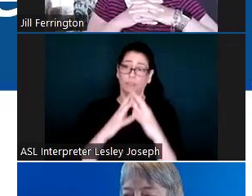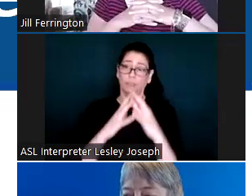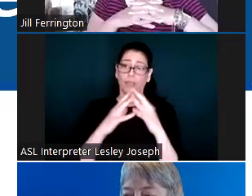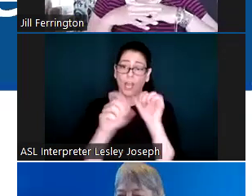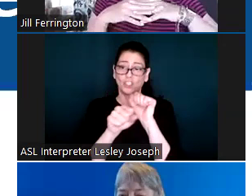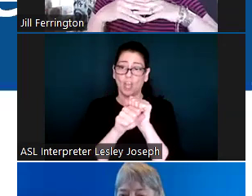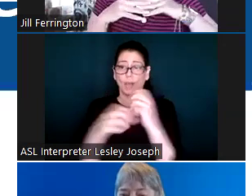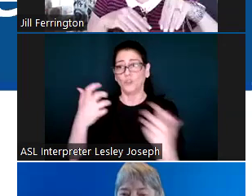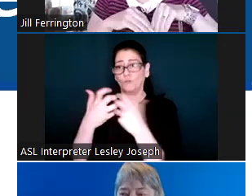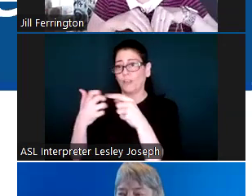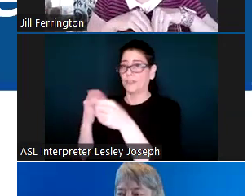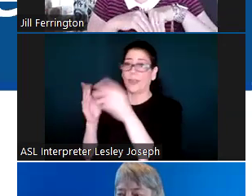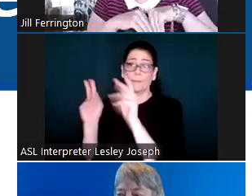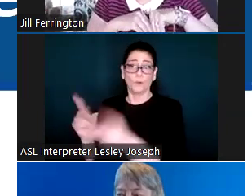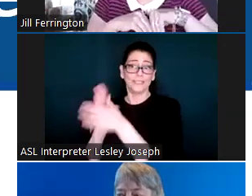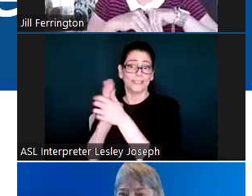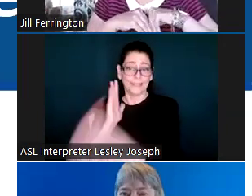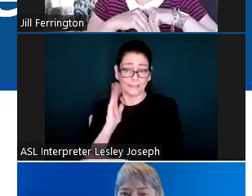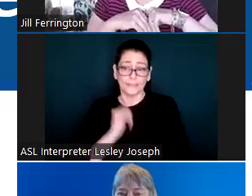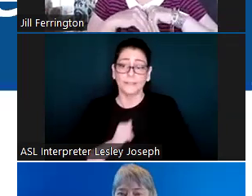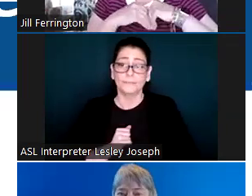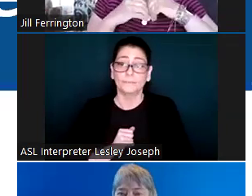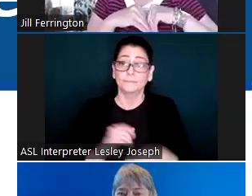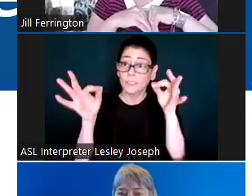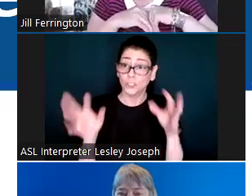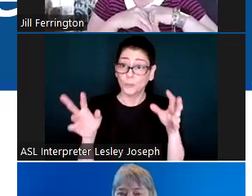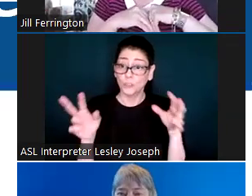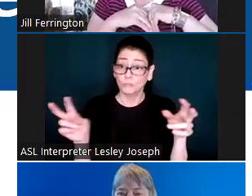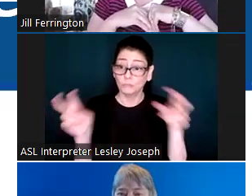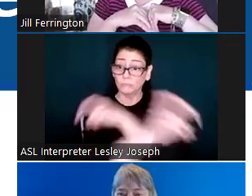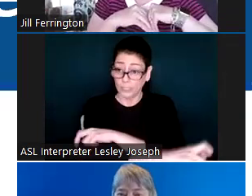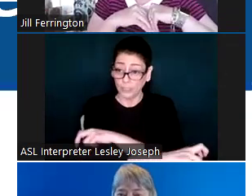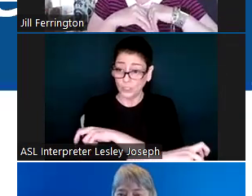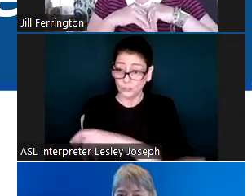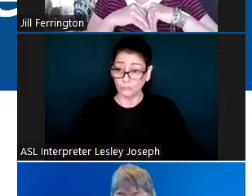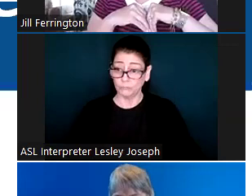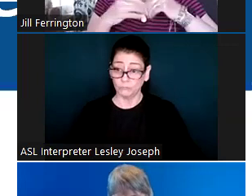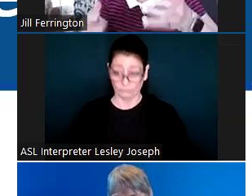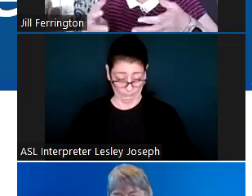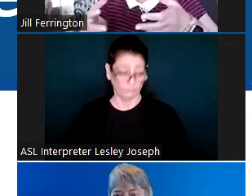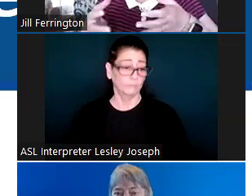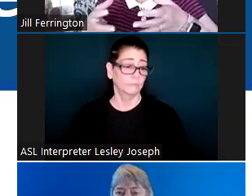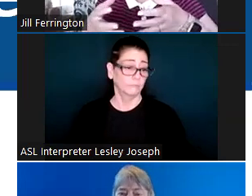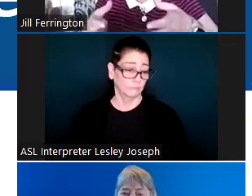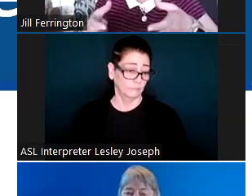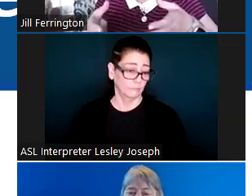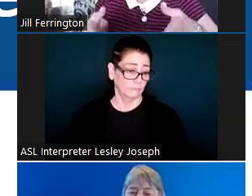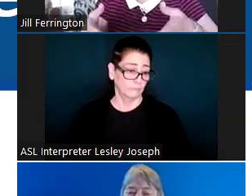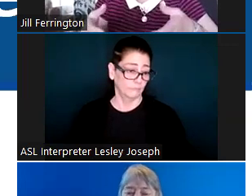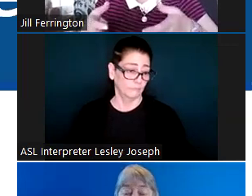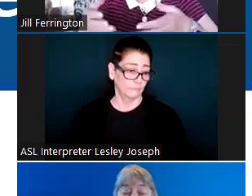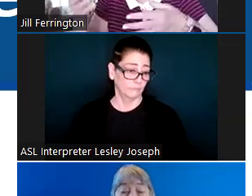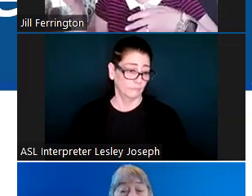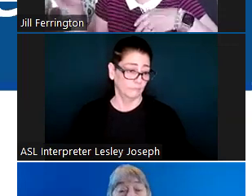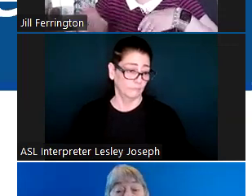talents. Different than supported employment more traditionally, where we might take a job for a